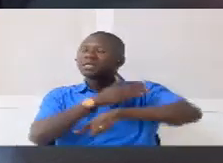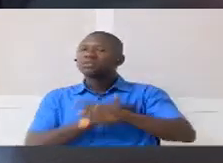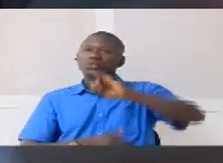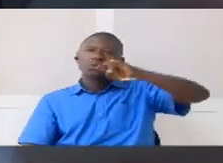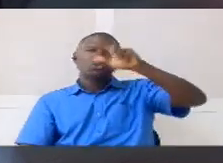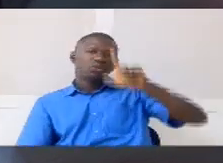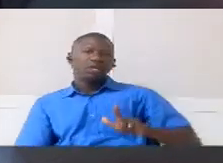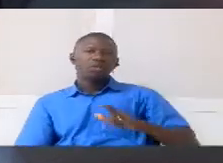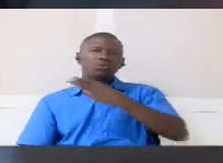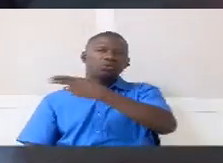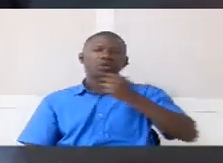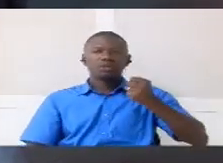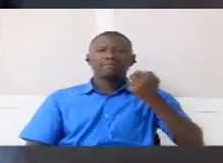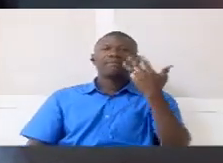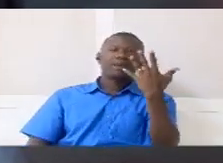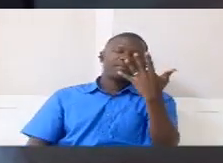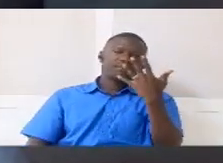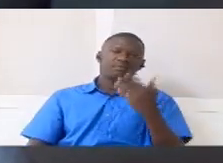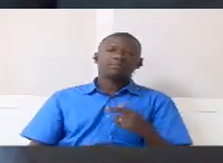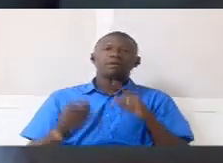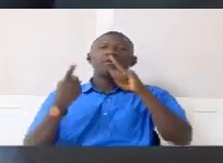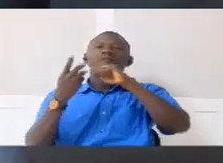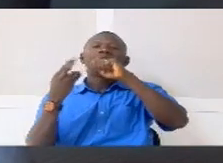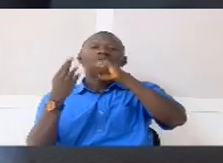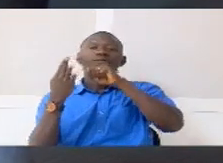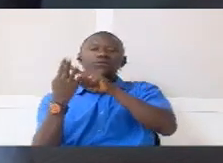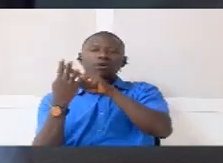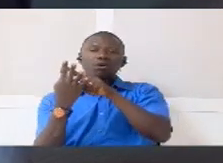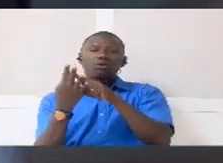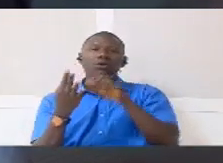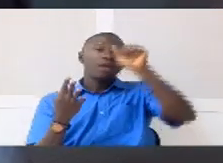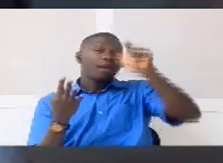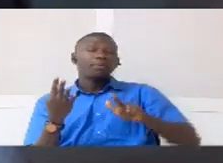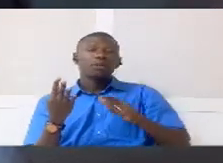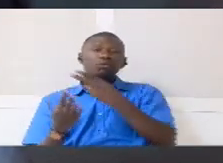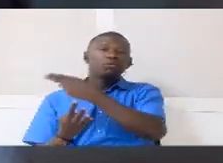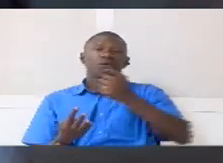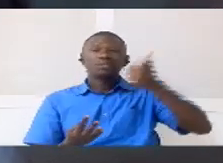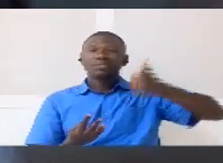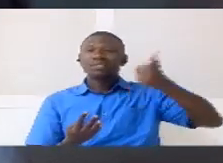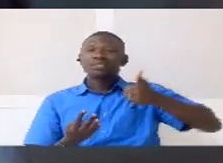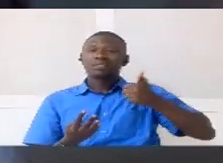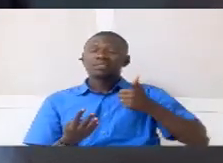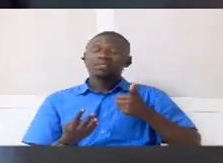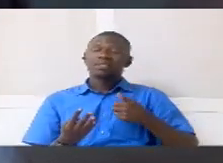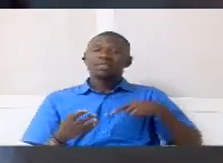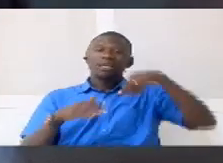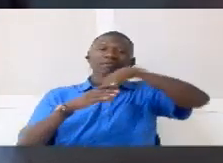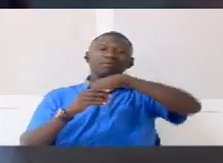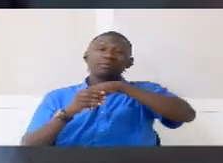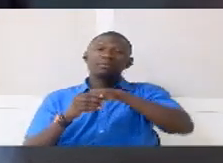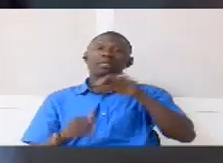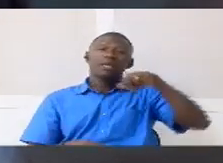July 2005. Four, the April 2016 incidents involving the NIAA and resulting in the